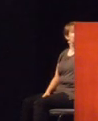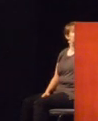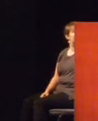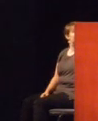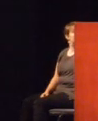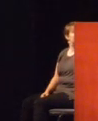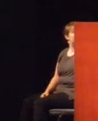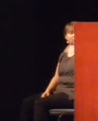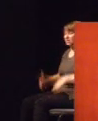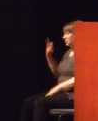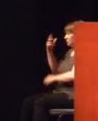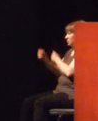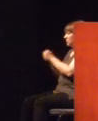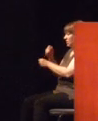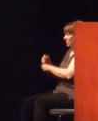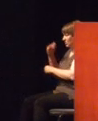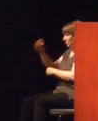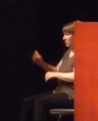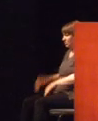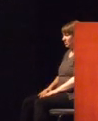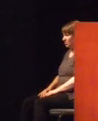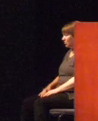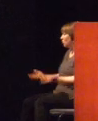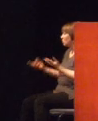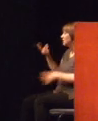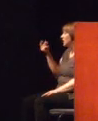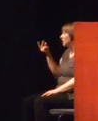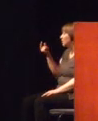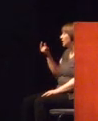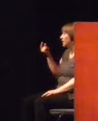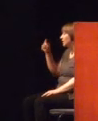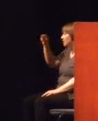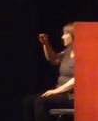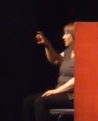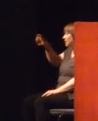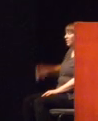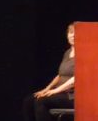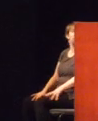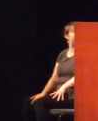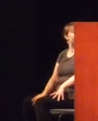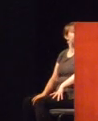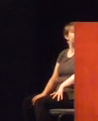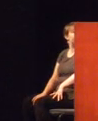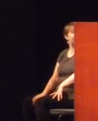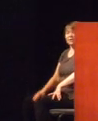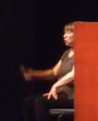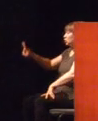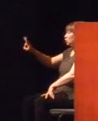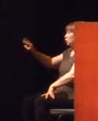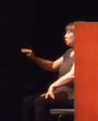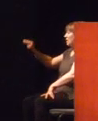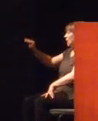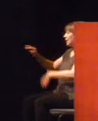we might be 3 years from now. What's a little bit of a gap? Well, if that's around 5%, that's $2